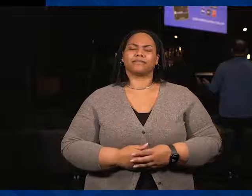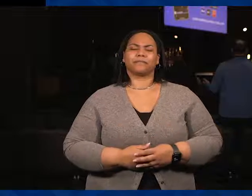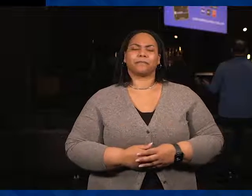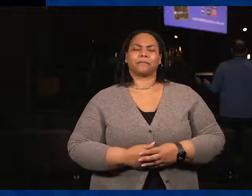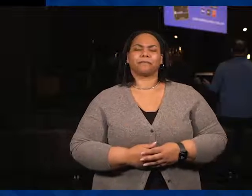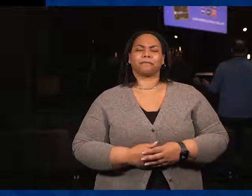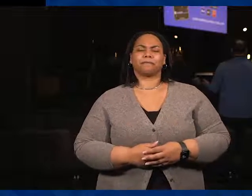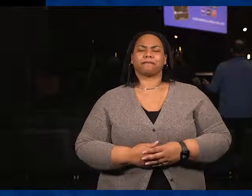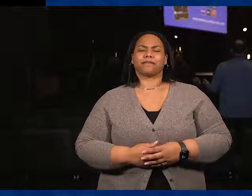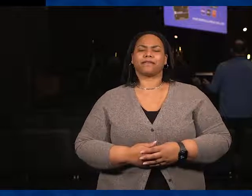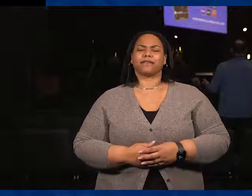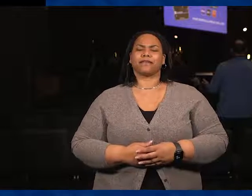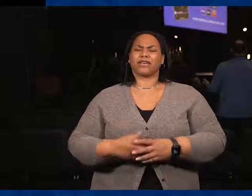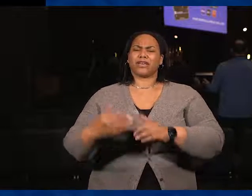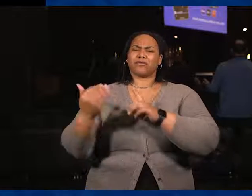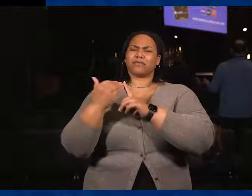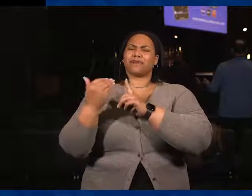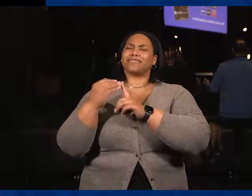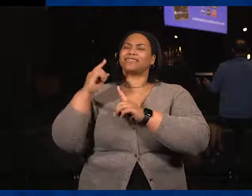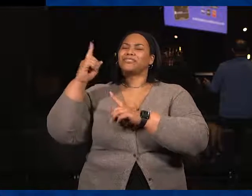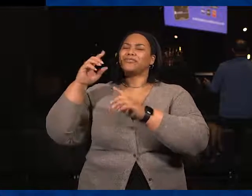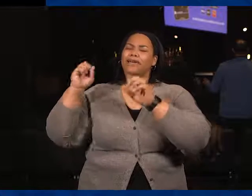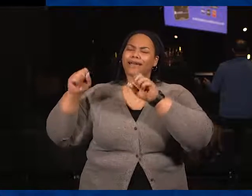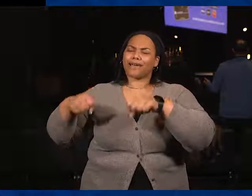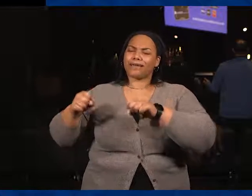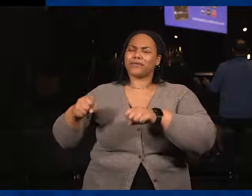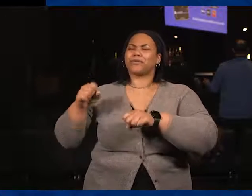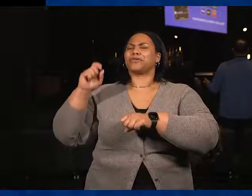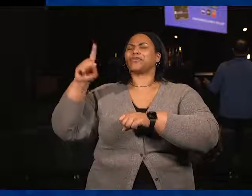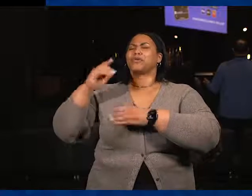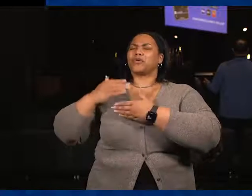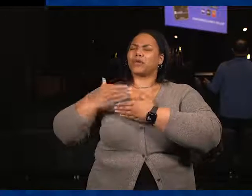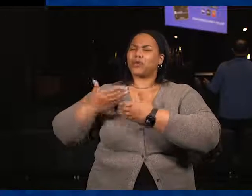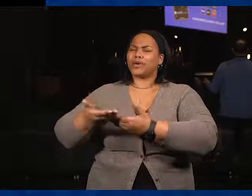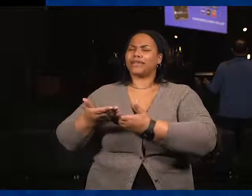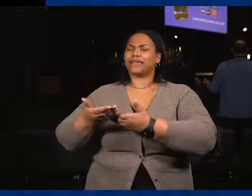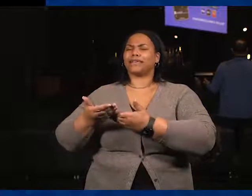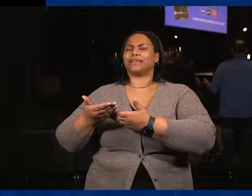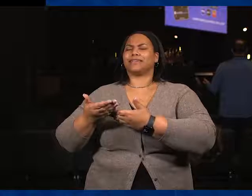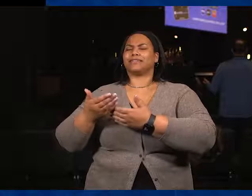and how able you are and how willing you are to meet every